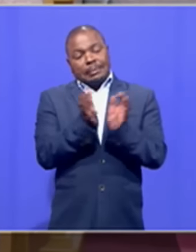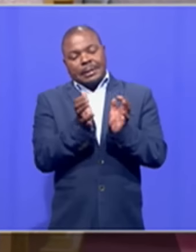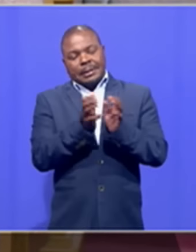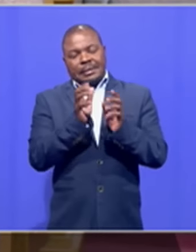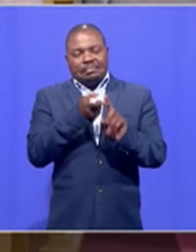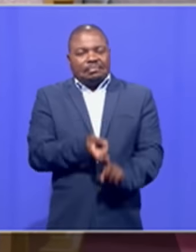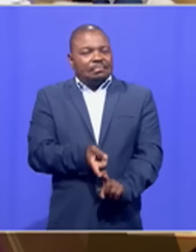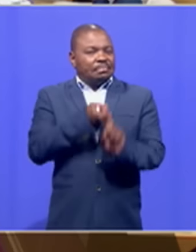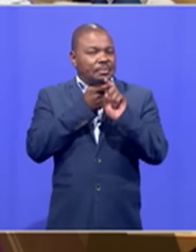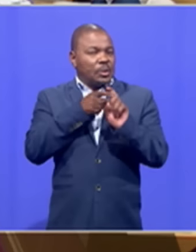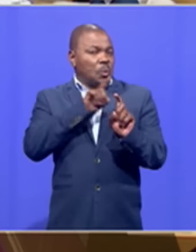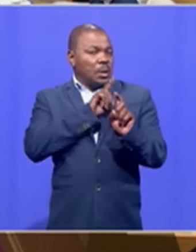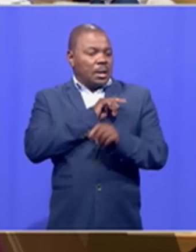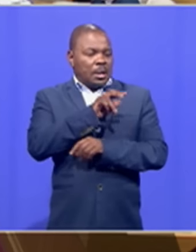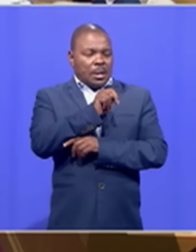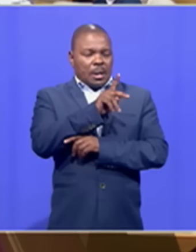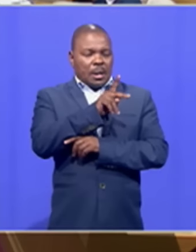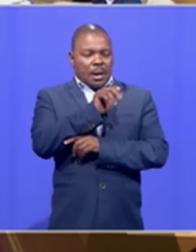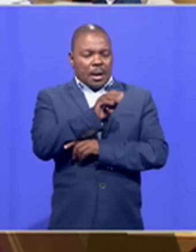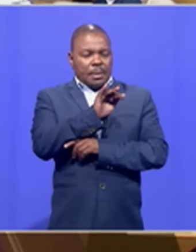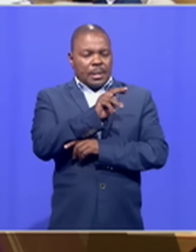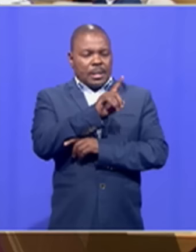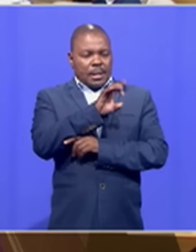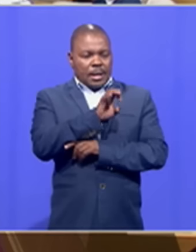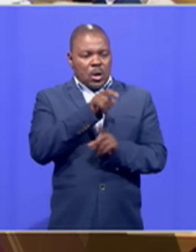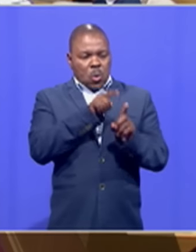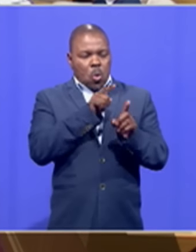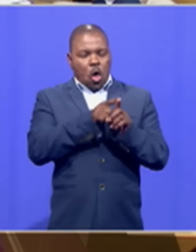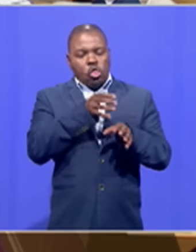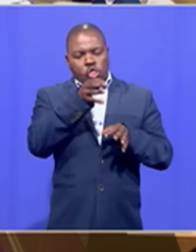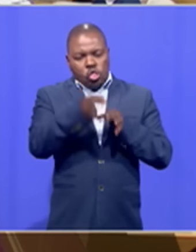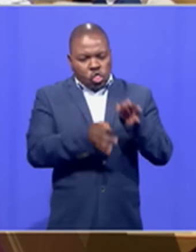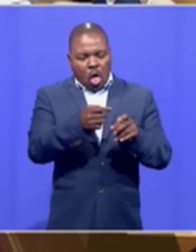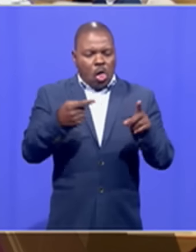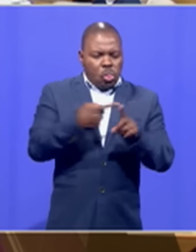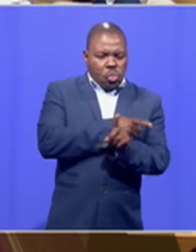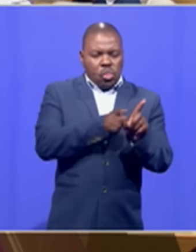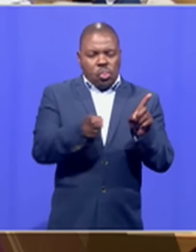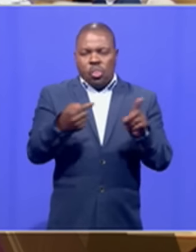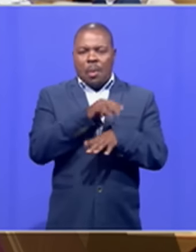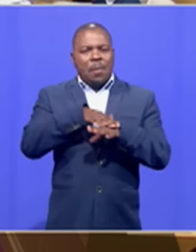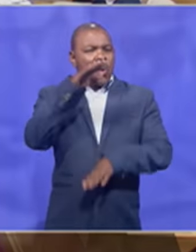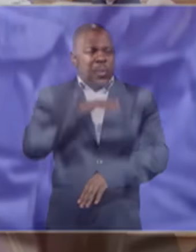morago ga gore Nkabinde a tšwele pele go fa bohlatse bjo bo thulanago.